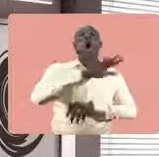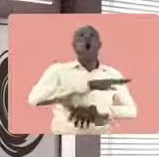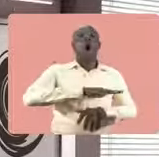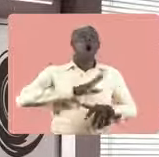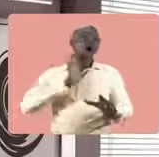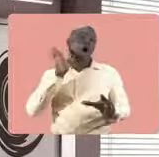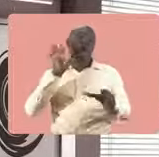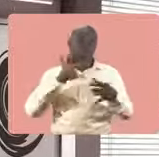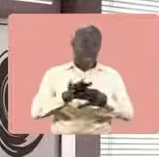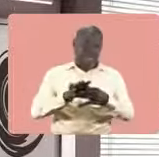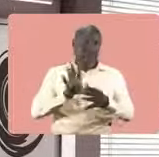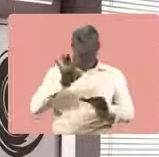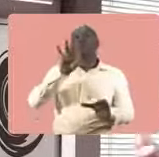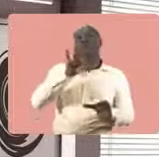aba.